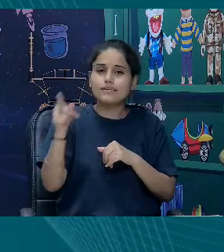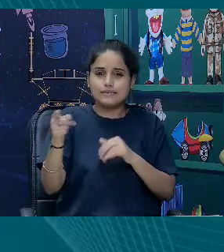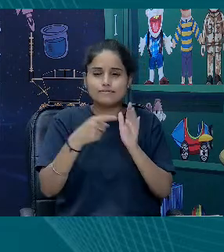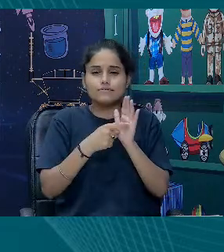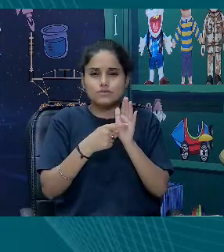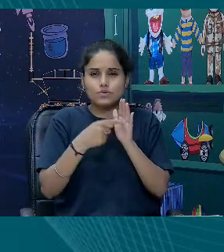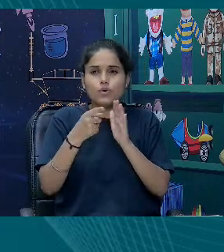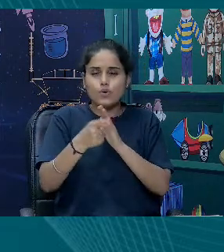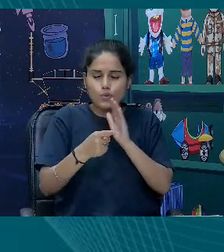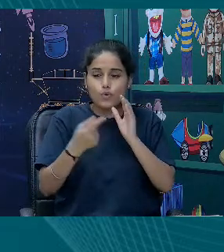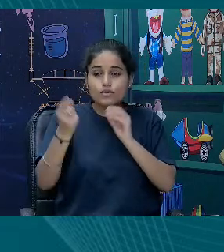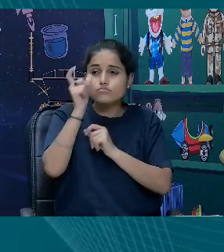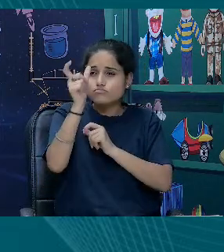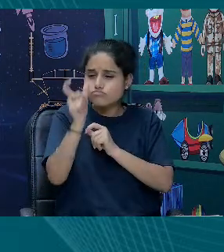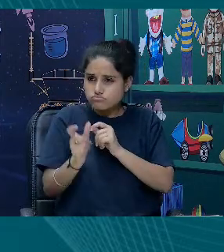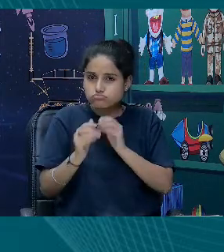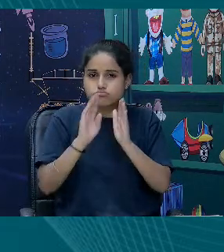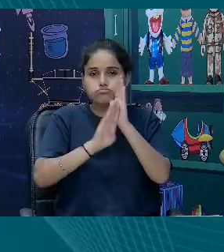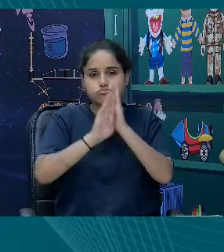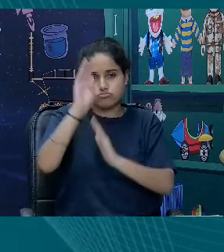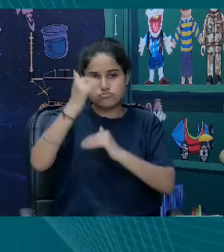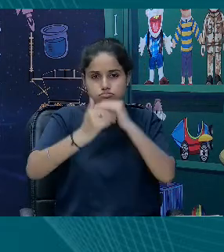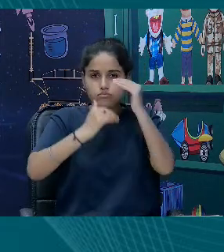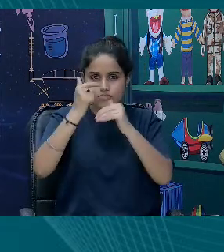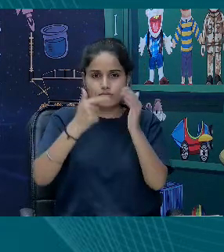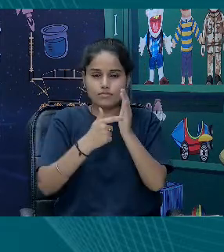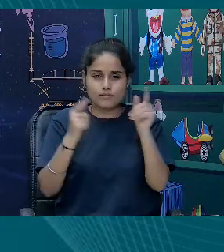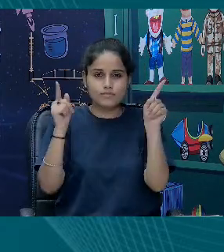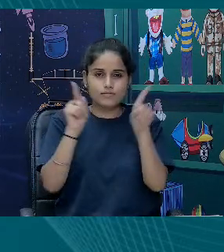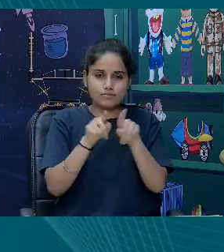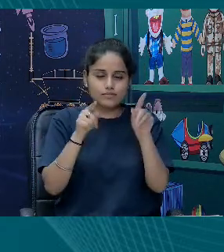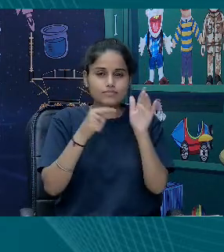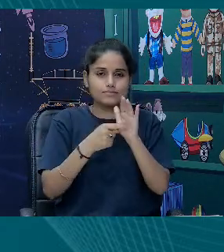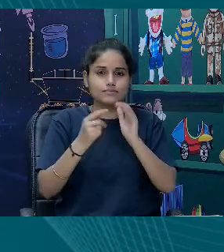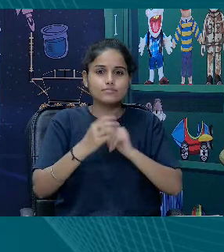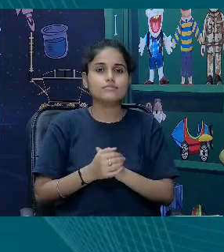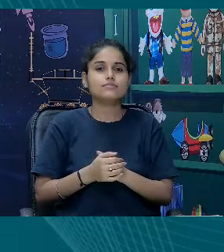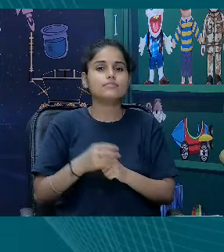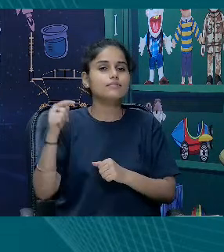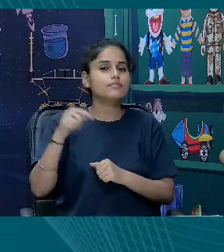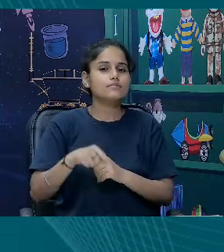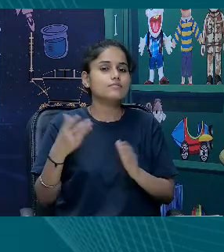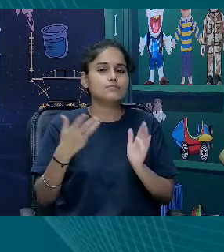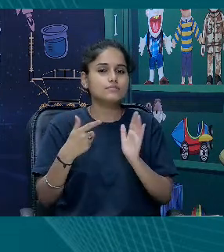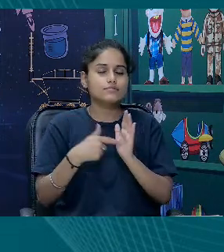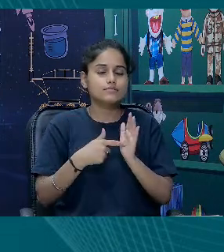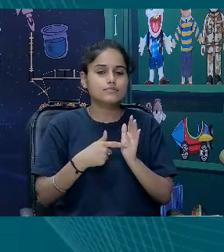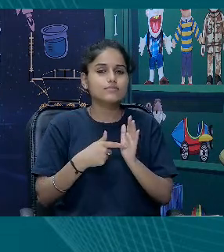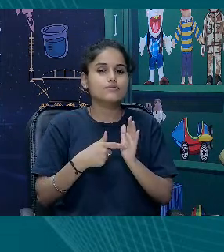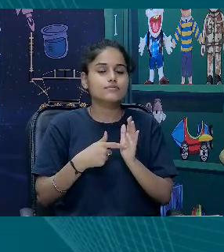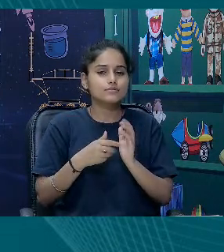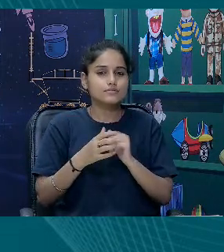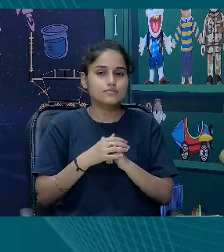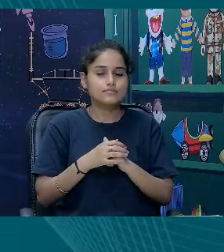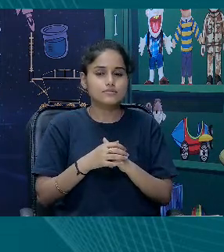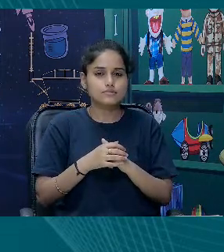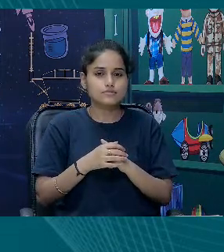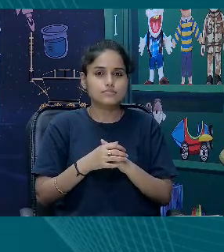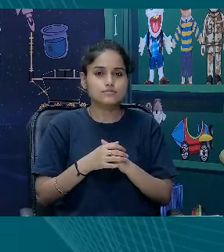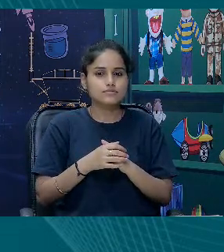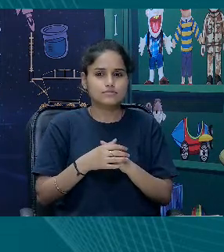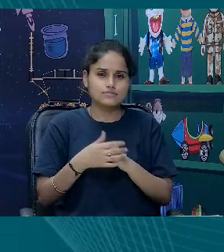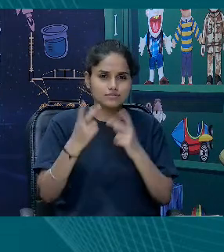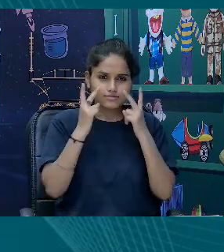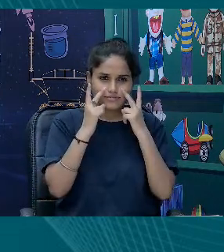they can increase the vocabulary also. So, this is like we have done